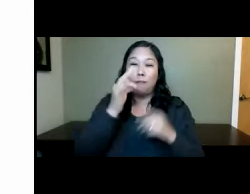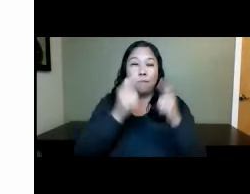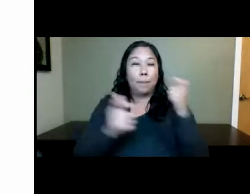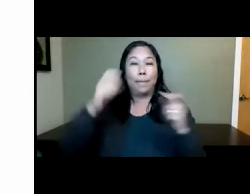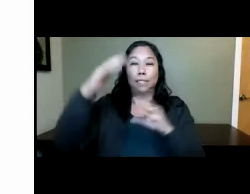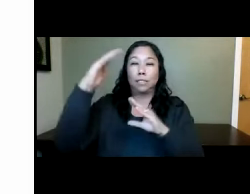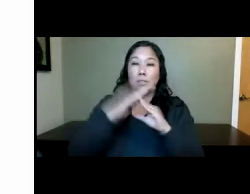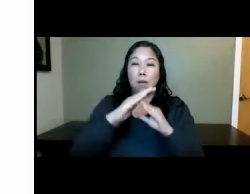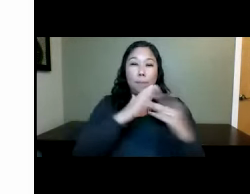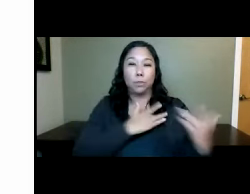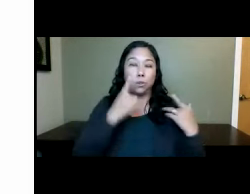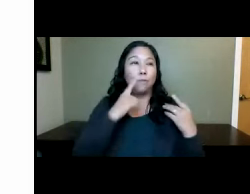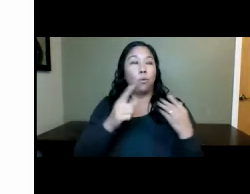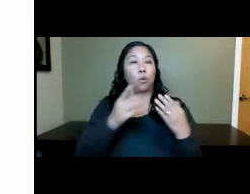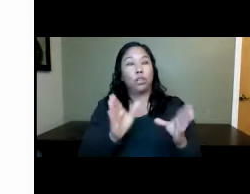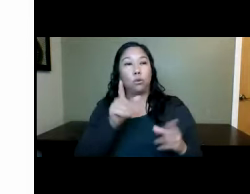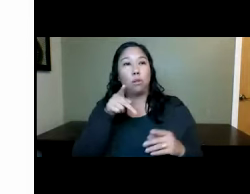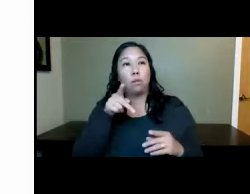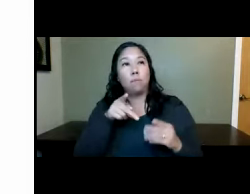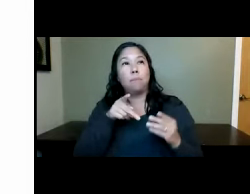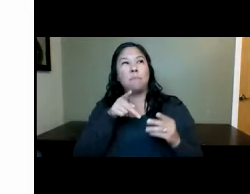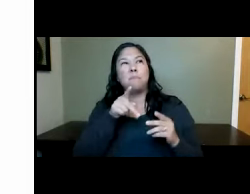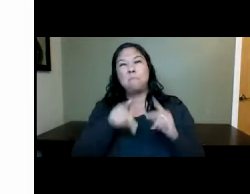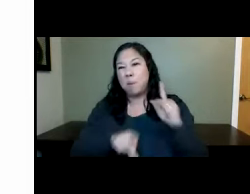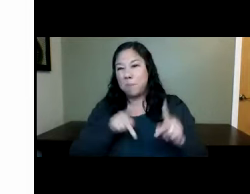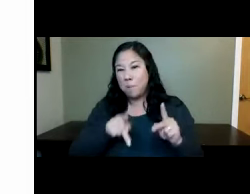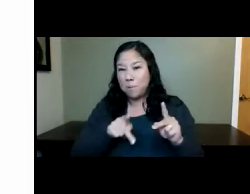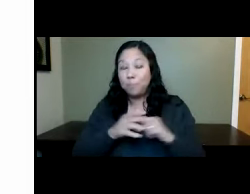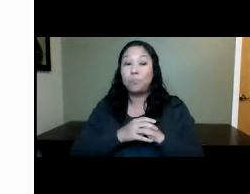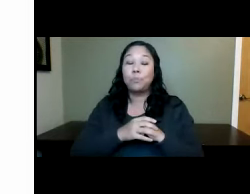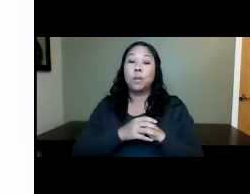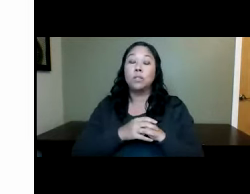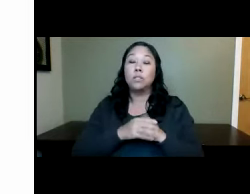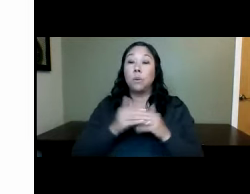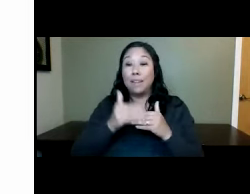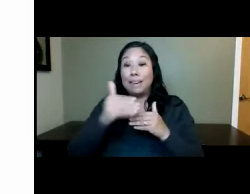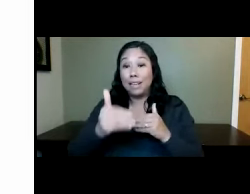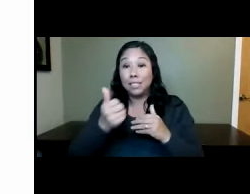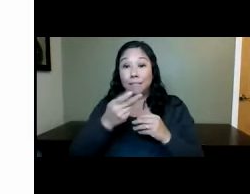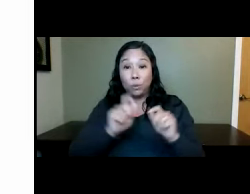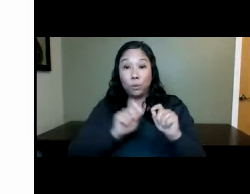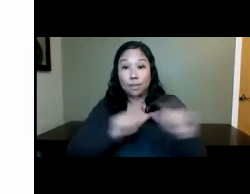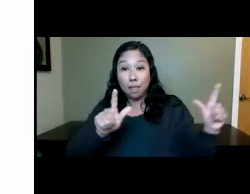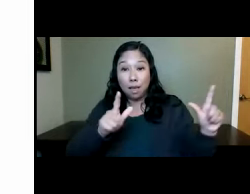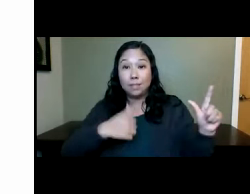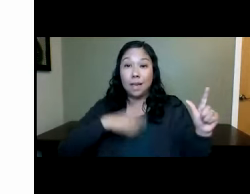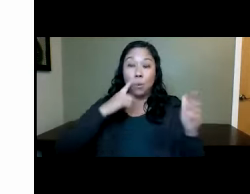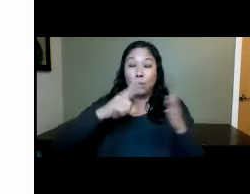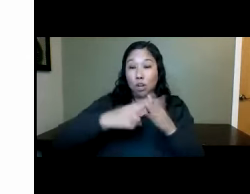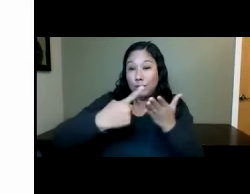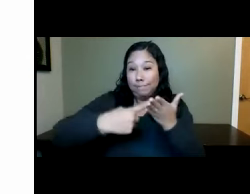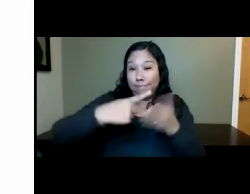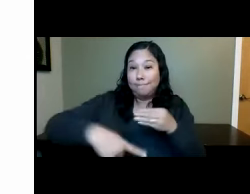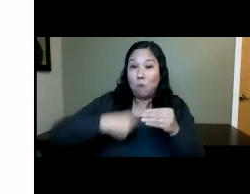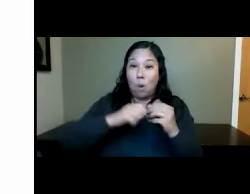for the general public. So these next couple of slides, I'll kind of discuss how the vaccine was developed,